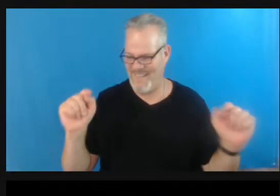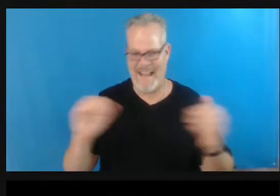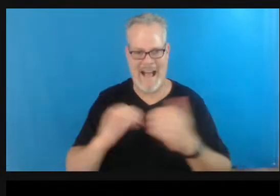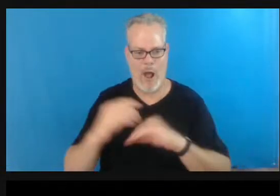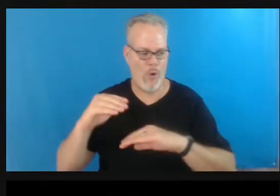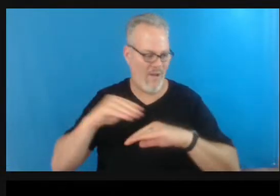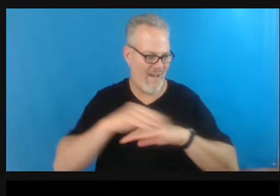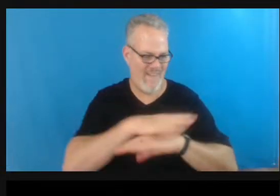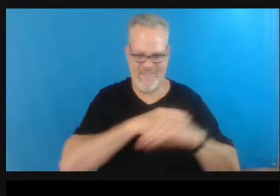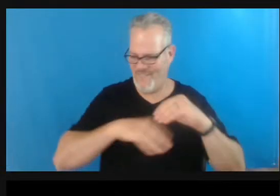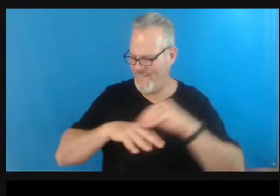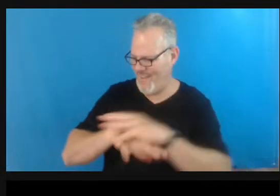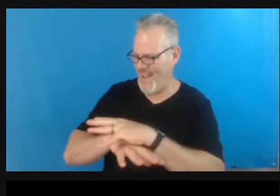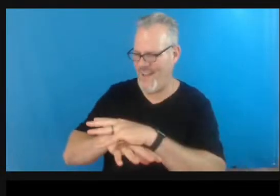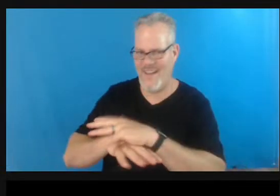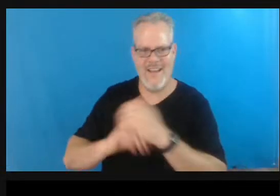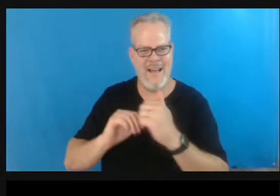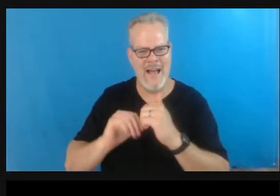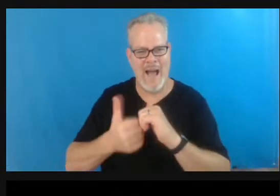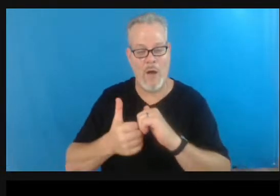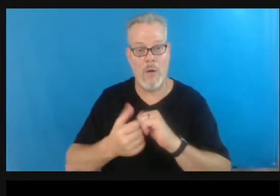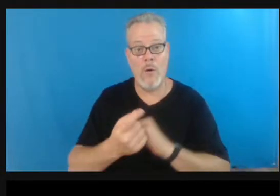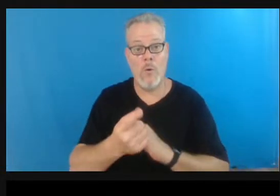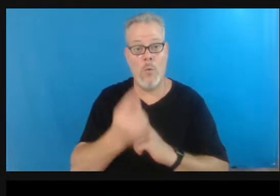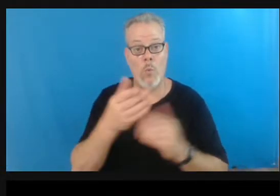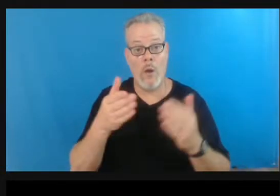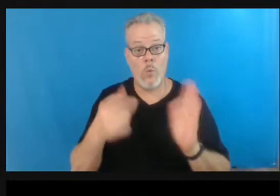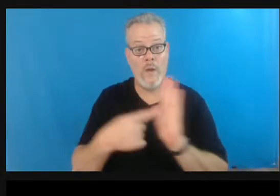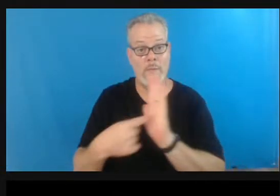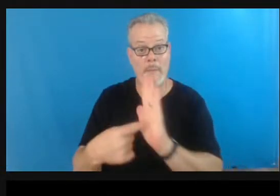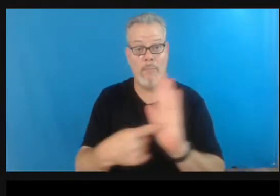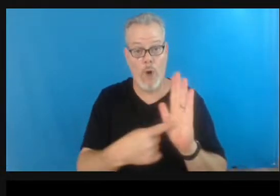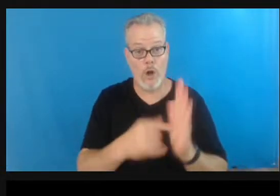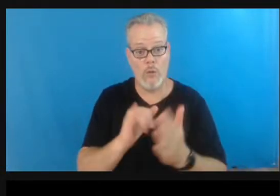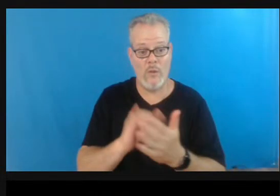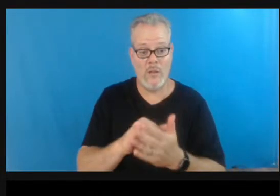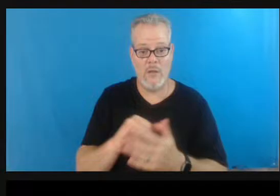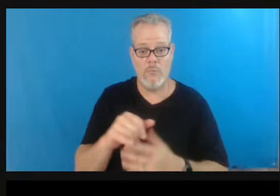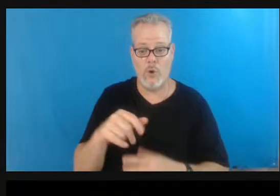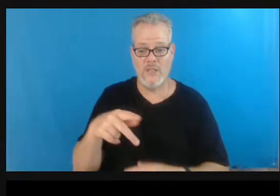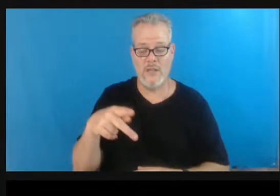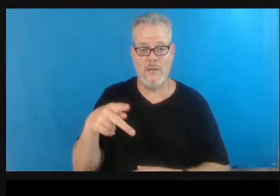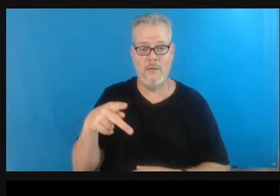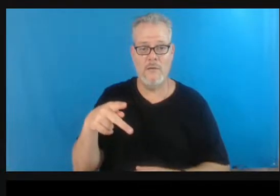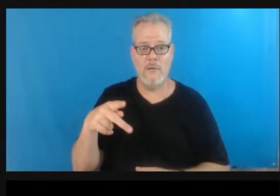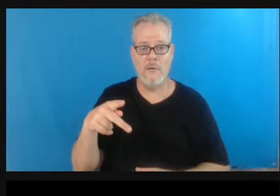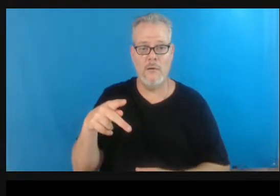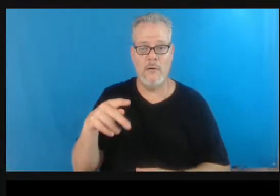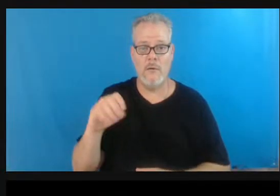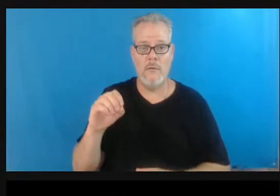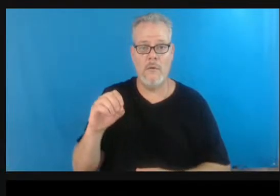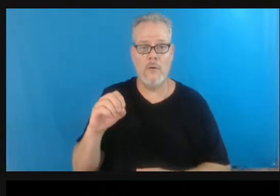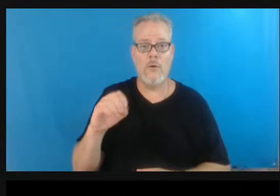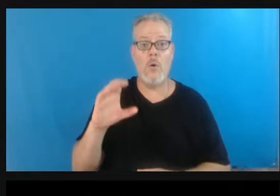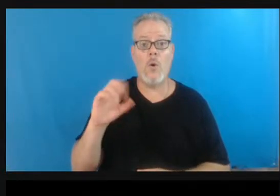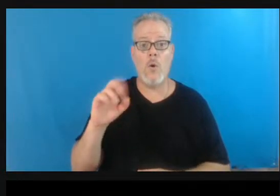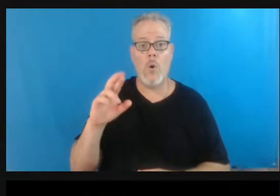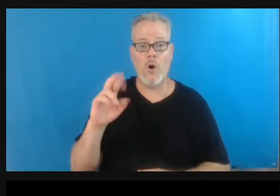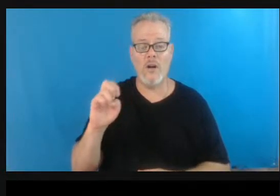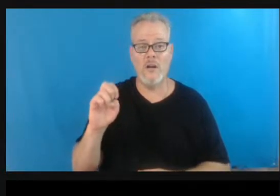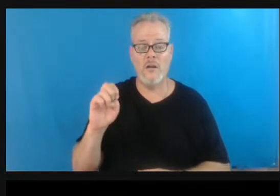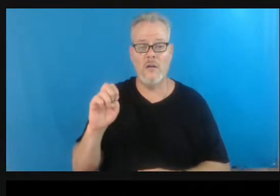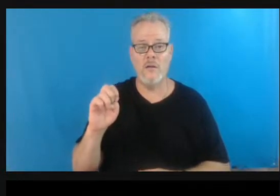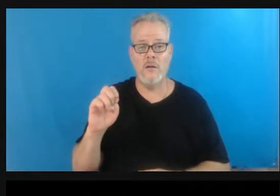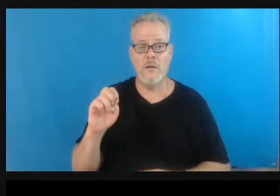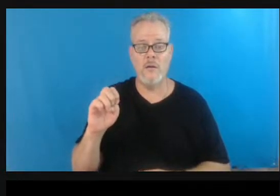other. One of the ways that's been modeled is the actual pore pressure. So the pore pressure, if you're relieving pressure at